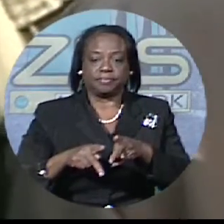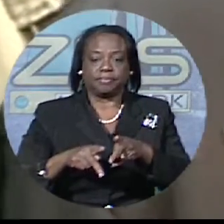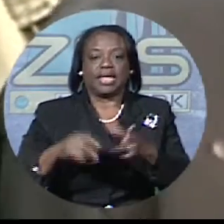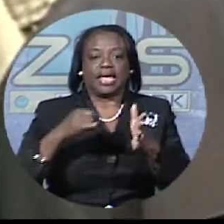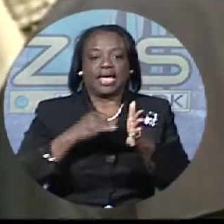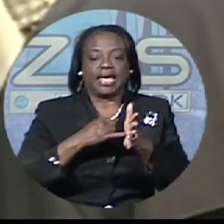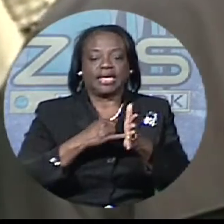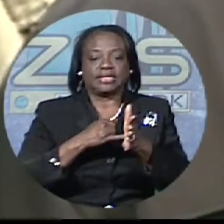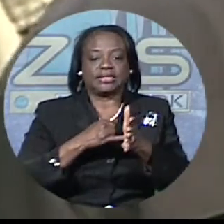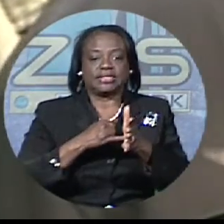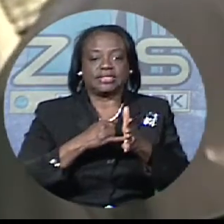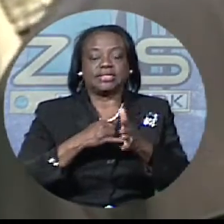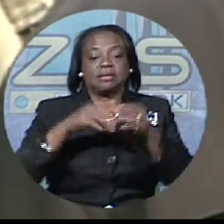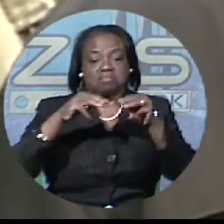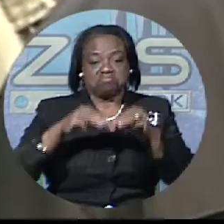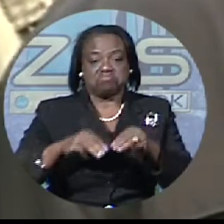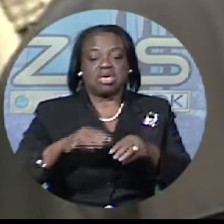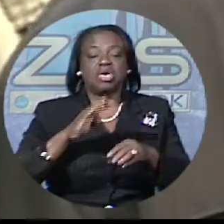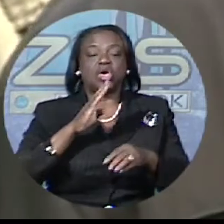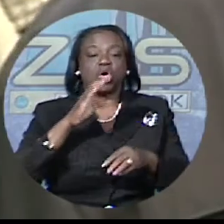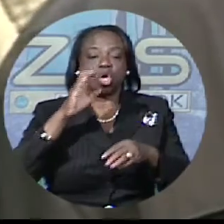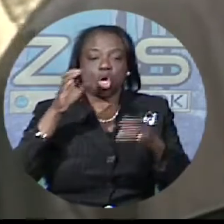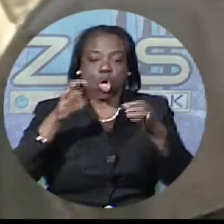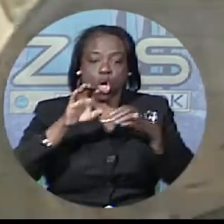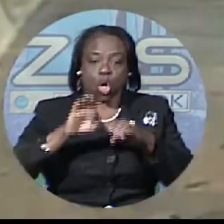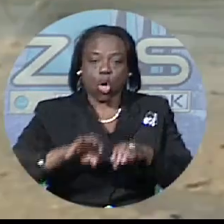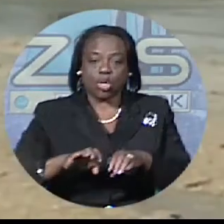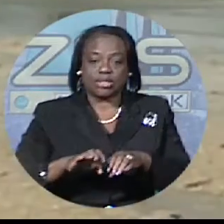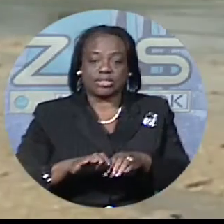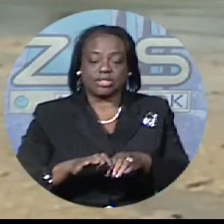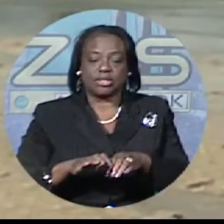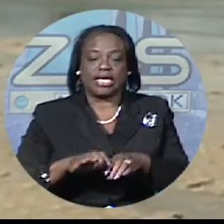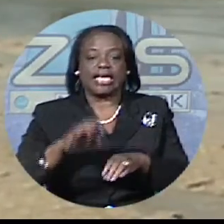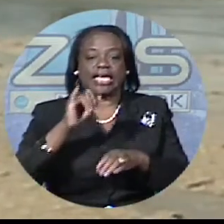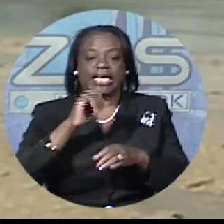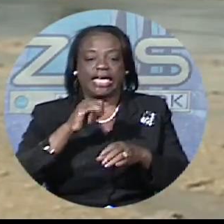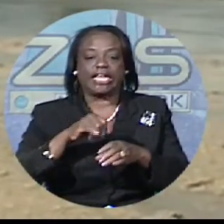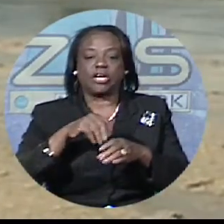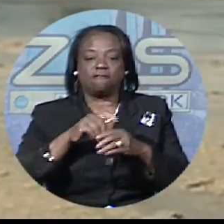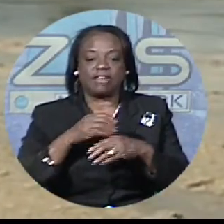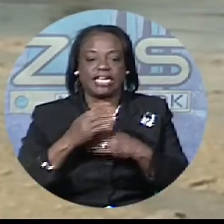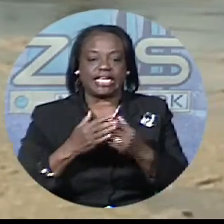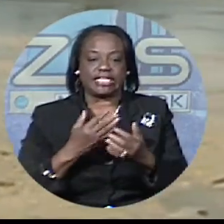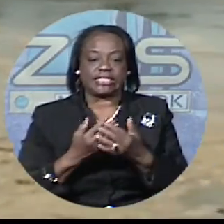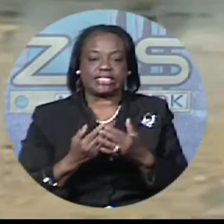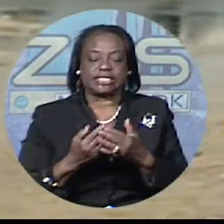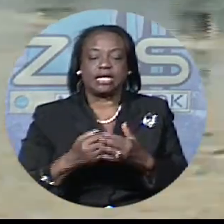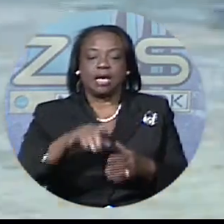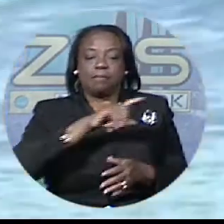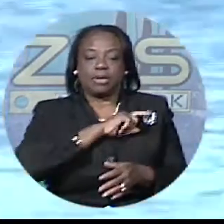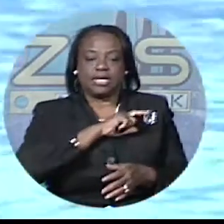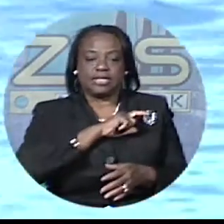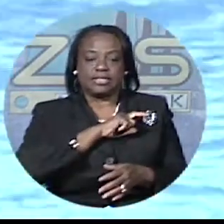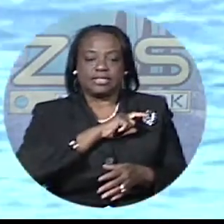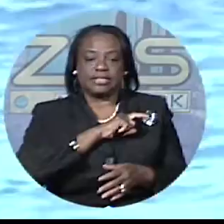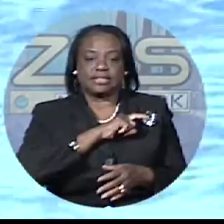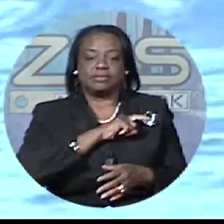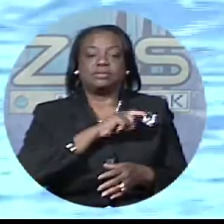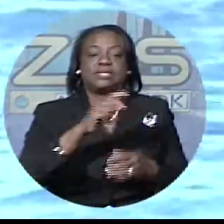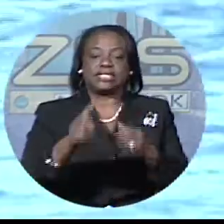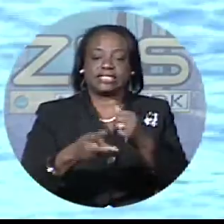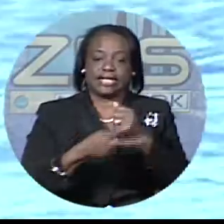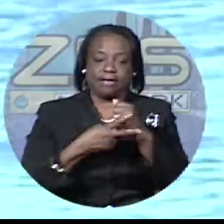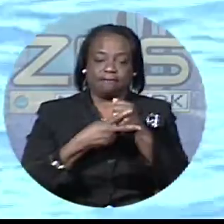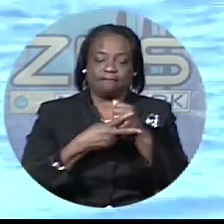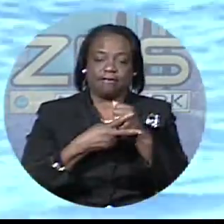caused some inconvenience, the police take the decision to cross the road as a safety precaution. The issue of flooding